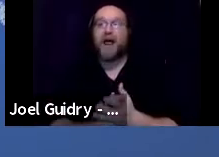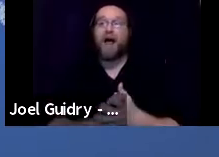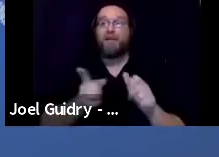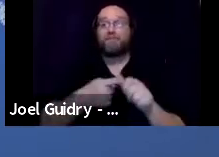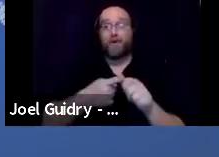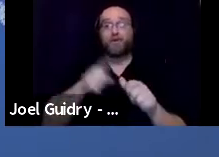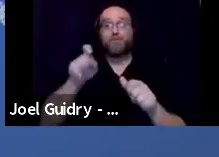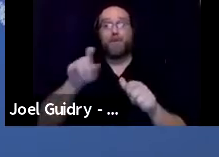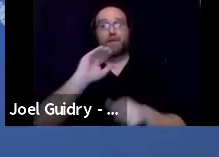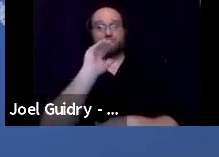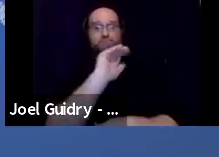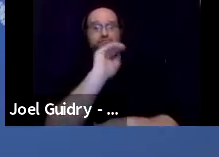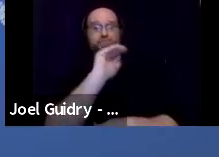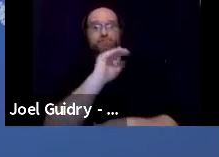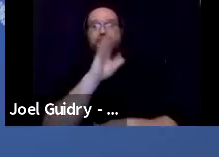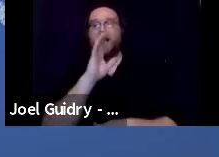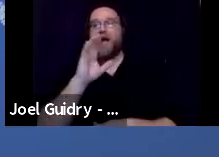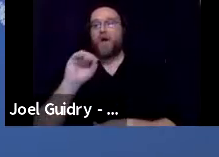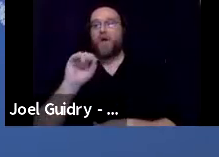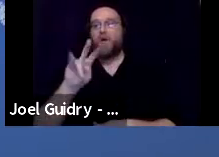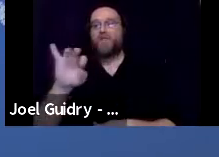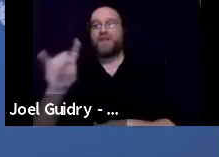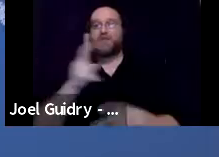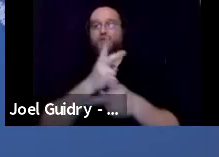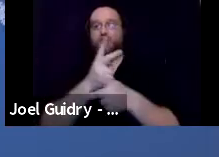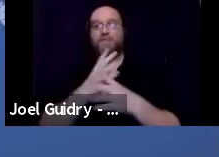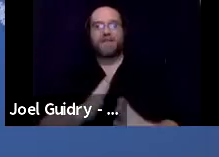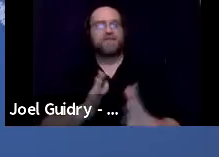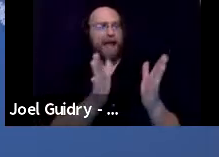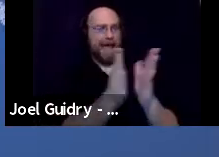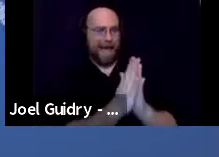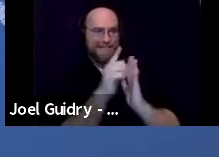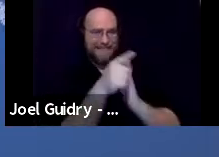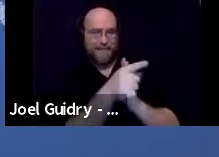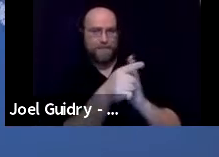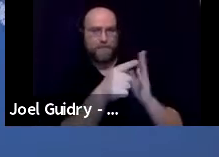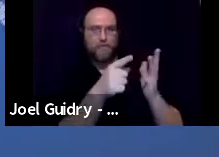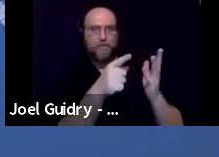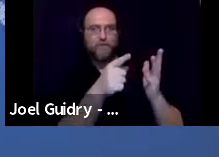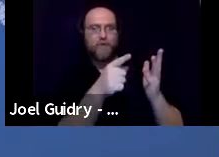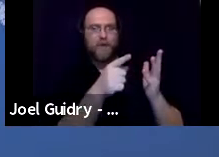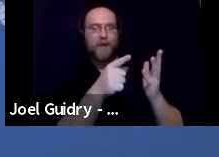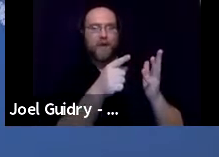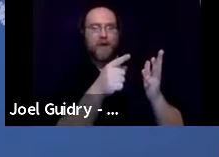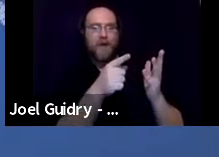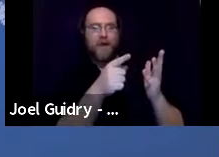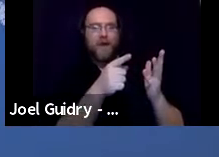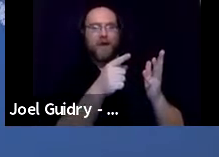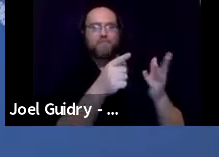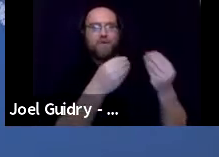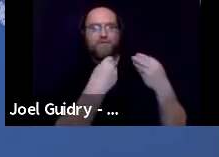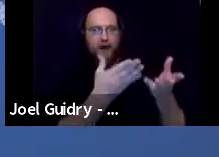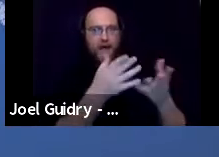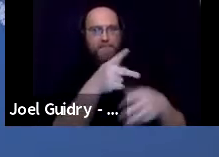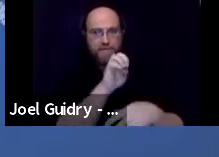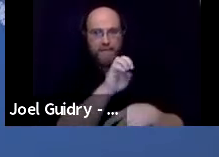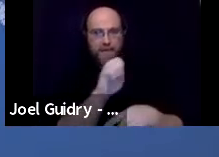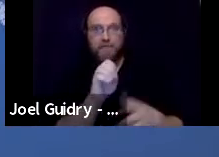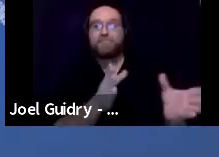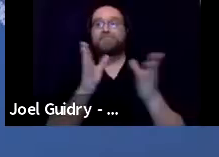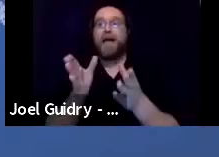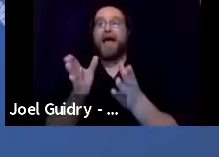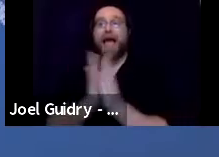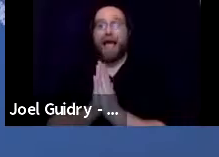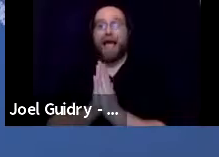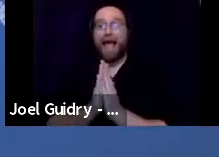hazard by going to the COVID supervisor. Ask the district to allow you to do some other work while they're looking at